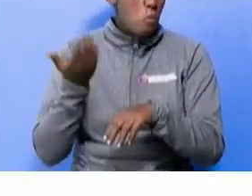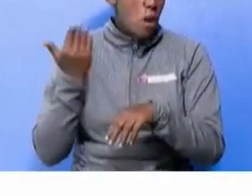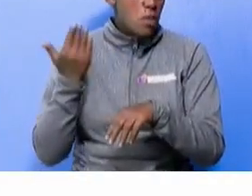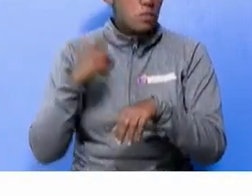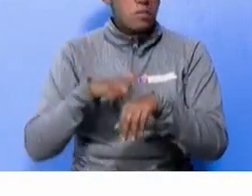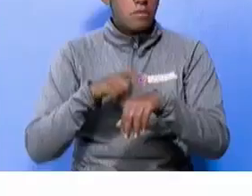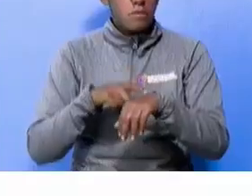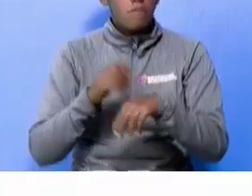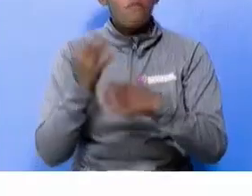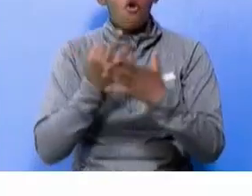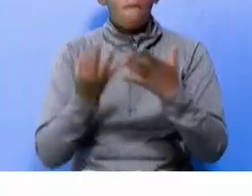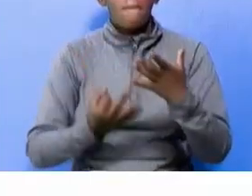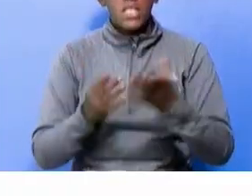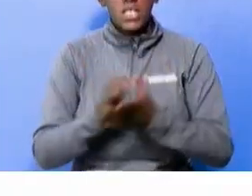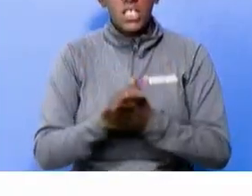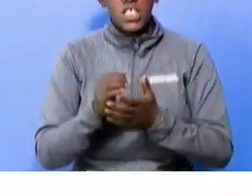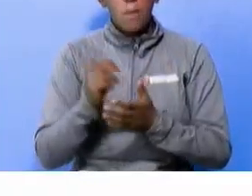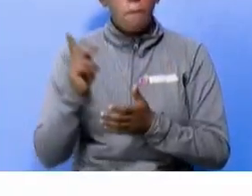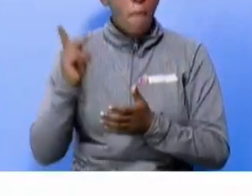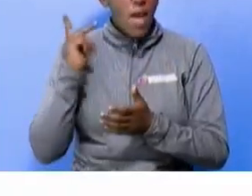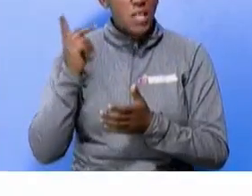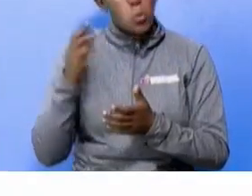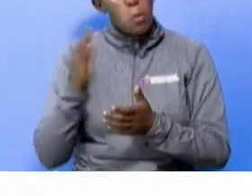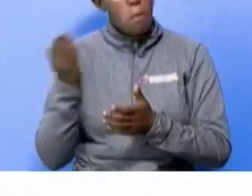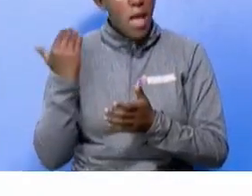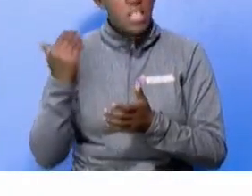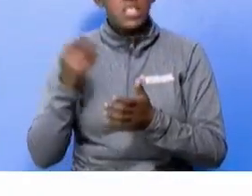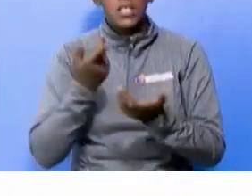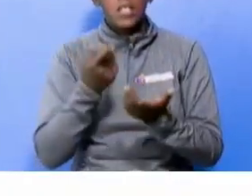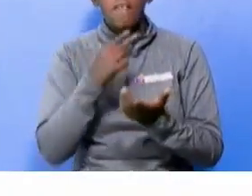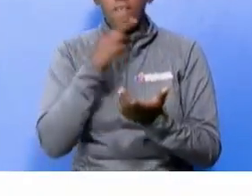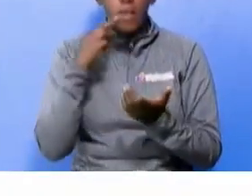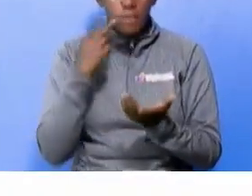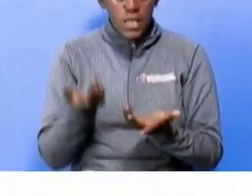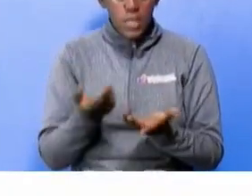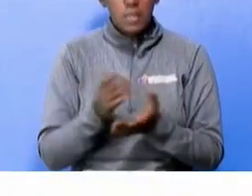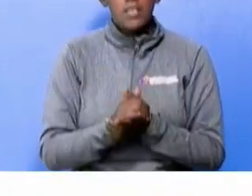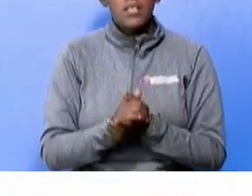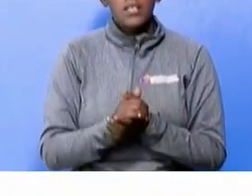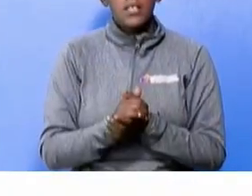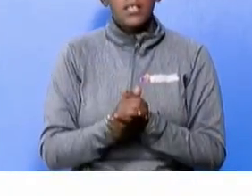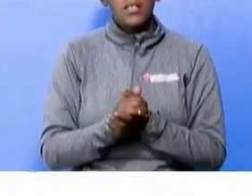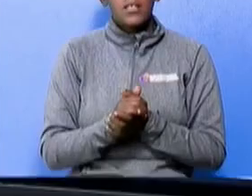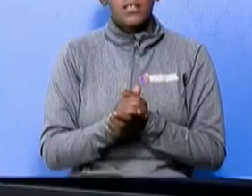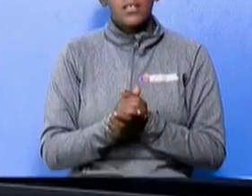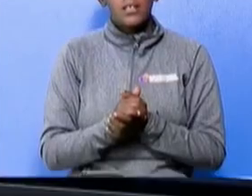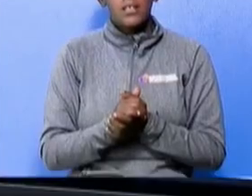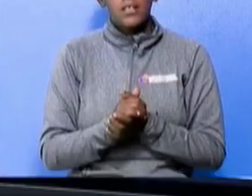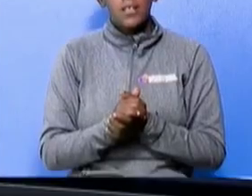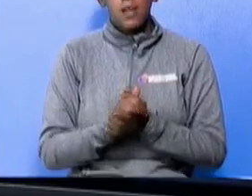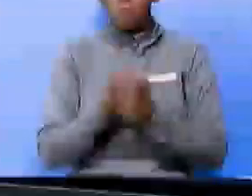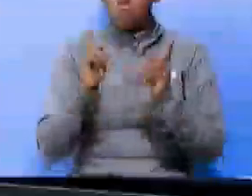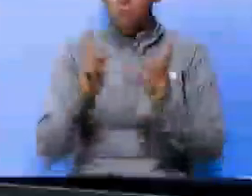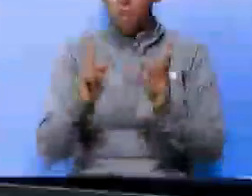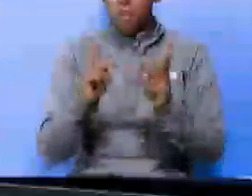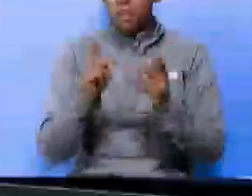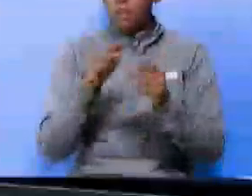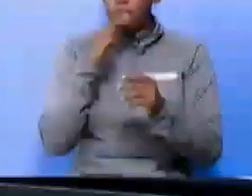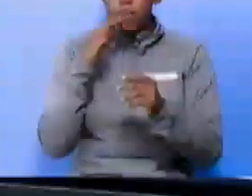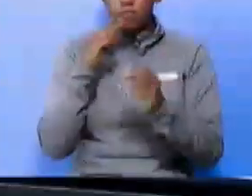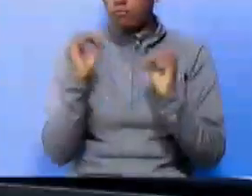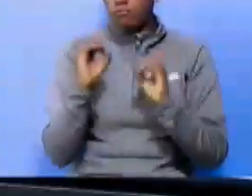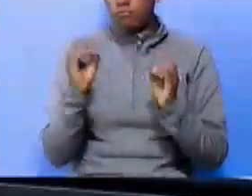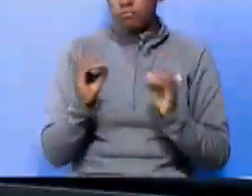Past verbs. We are not talking about present verbs, but past